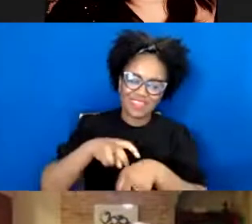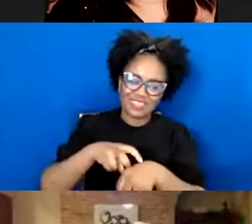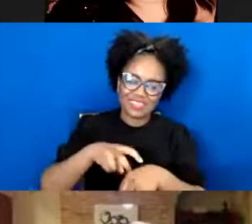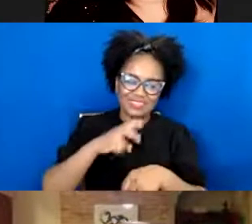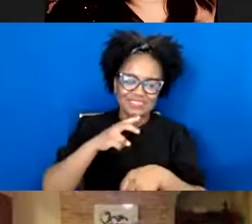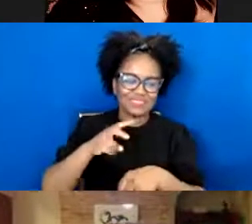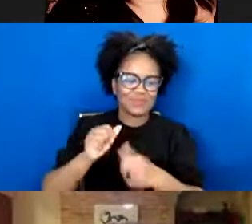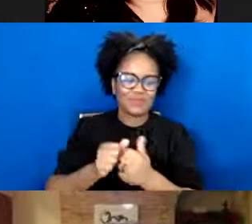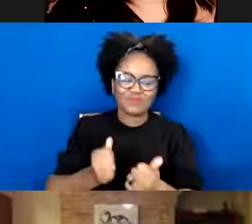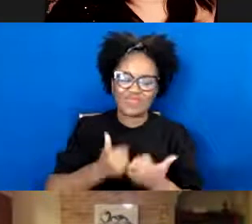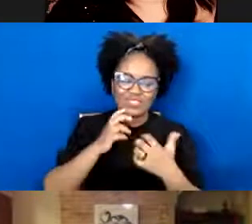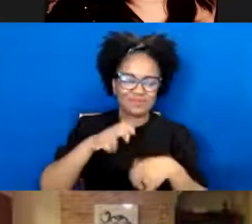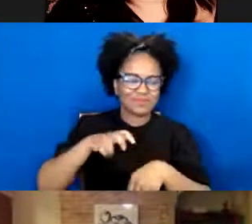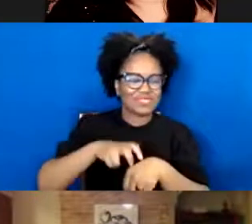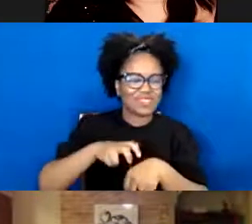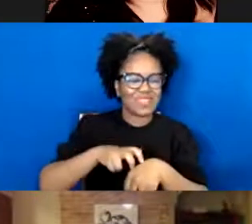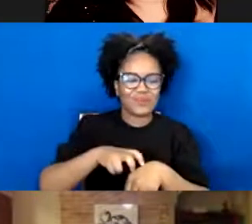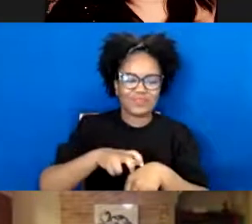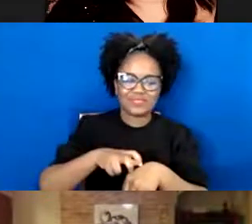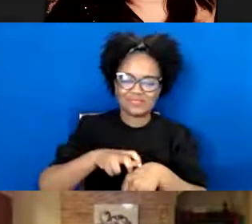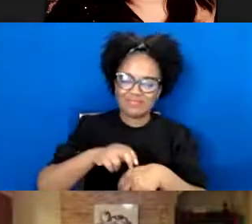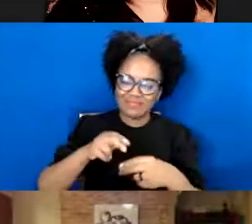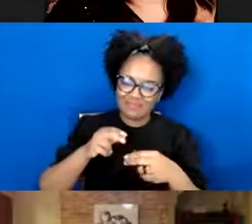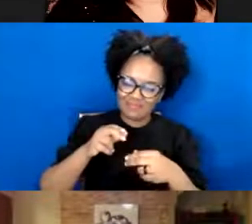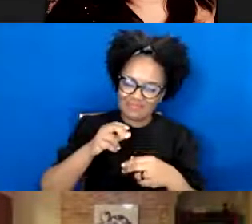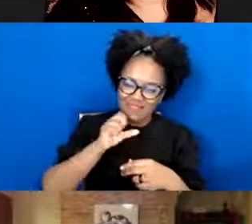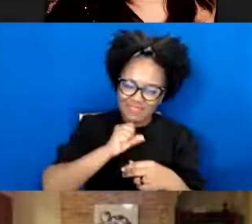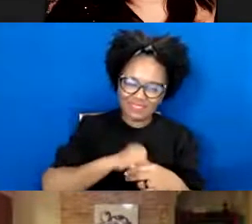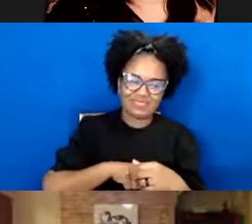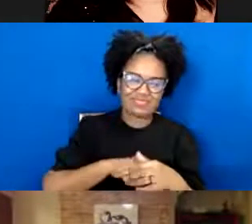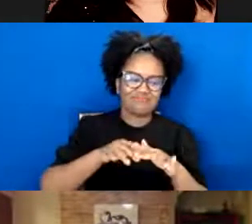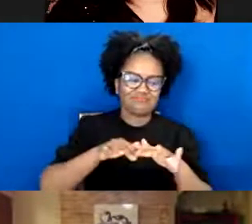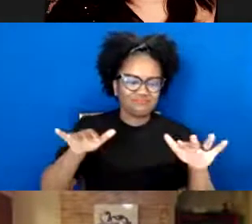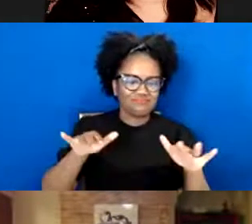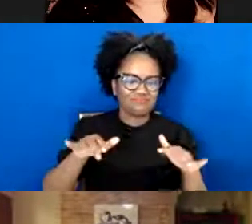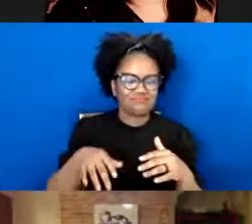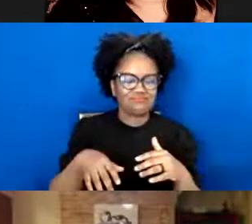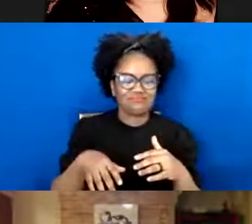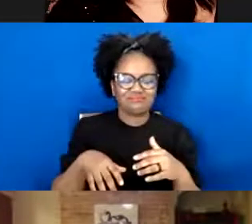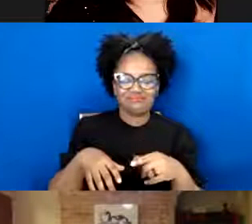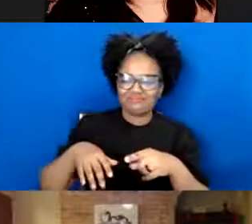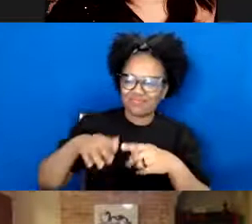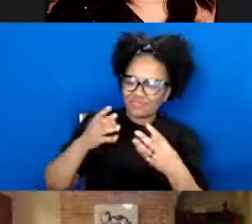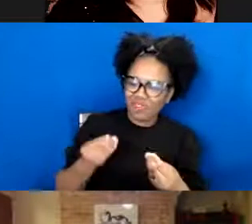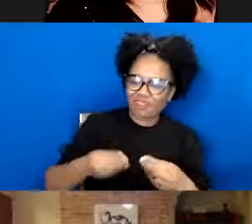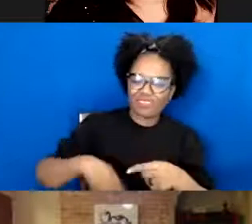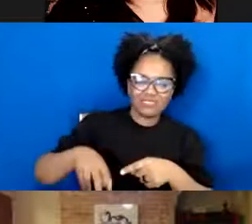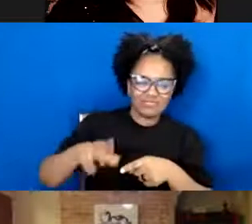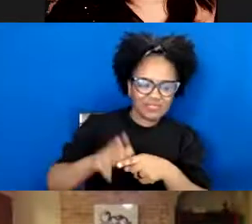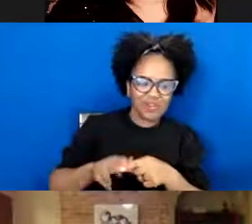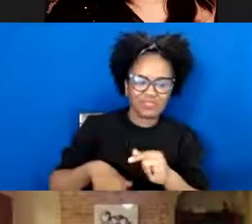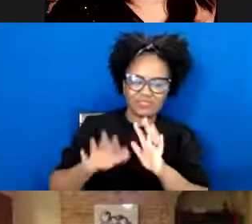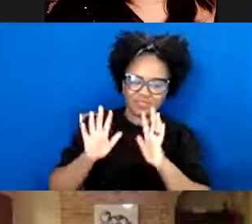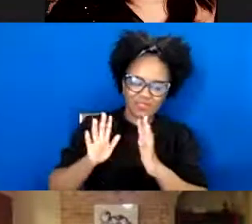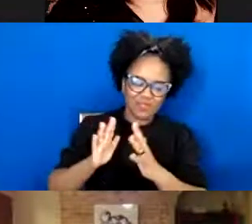overfloweth air and the wheezing, yours and mine. Mm-hmm. Away from the electrifying joy, the walls of abundance, the piano